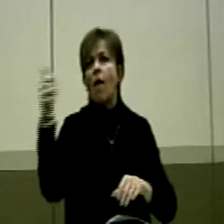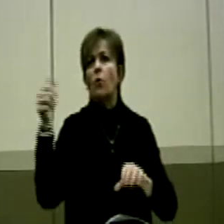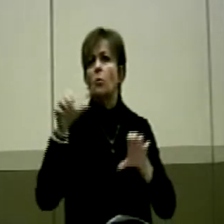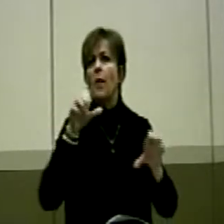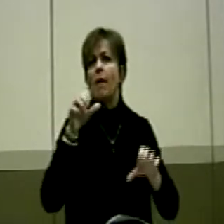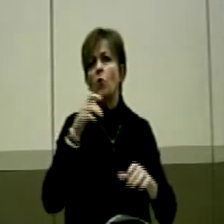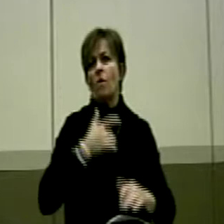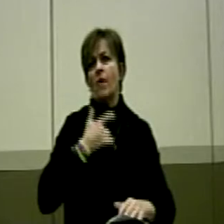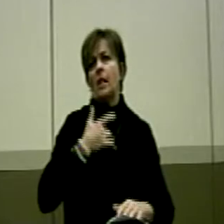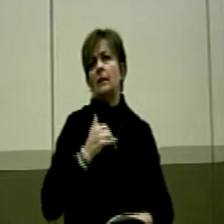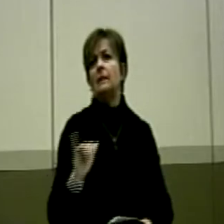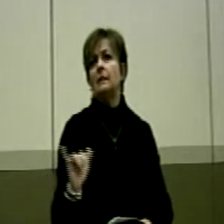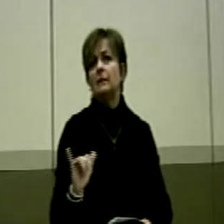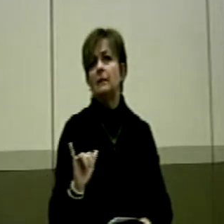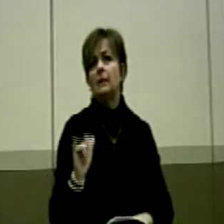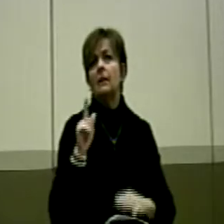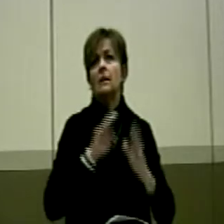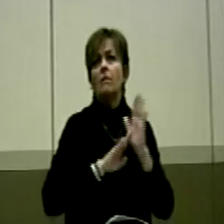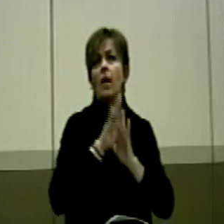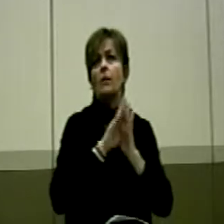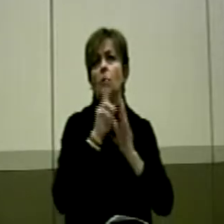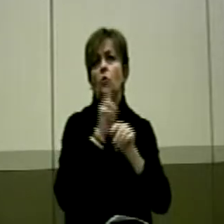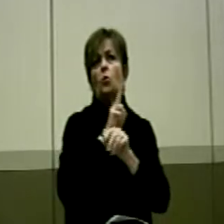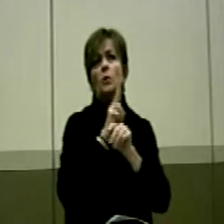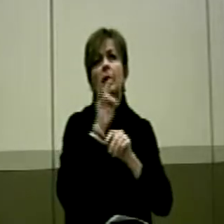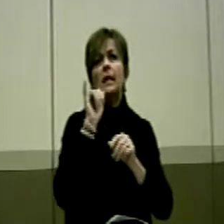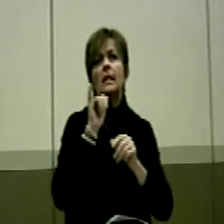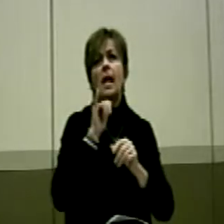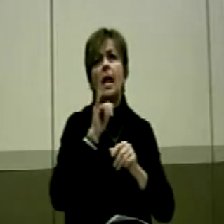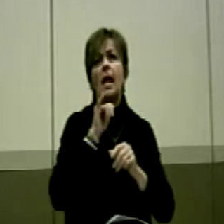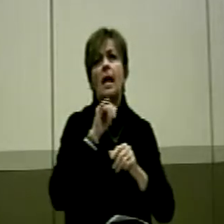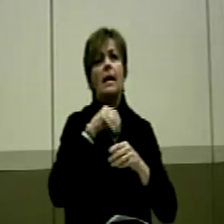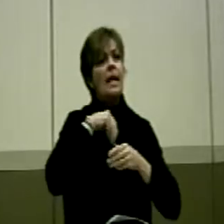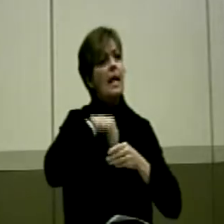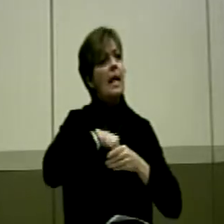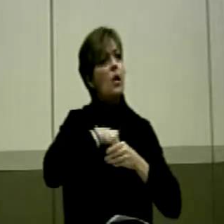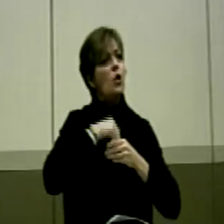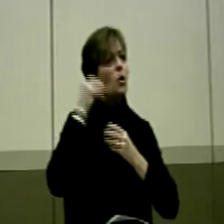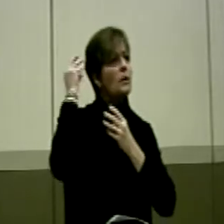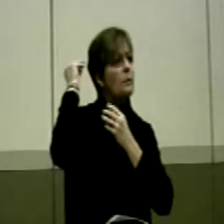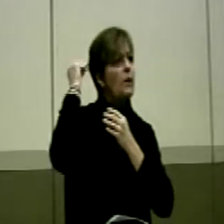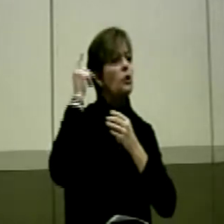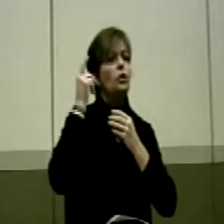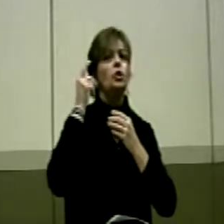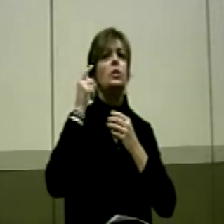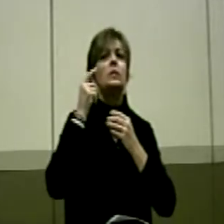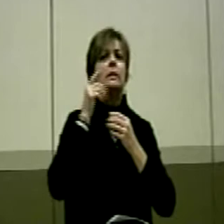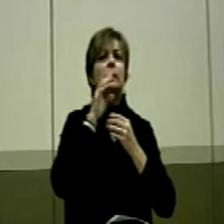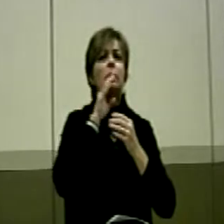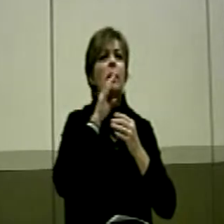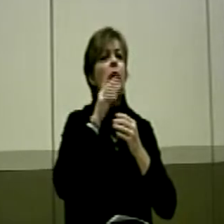Using like that inner speech or inner language in order to guide behavioral self-control is important.